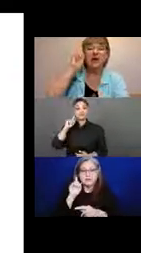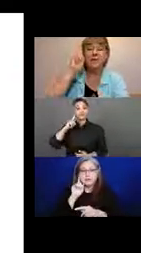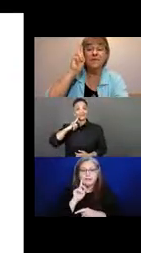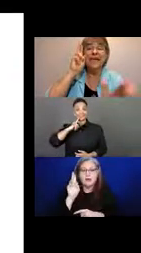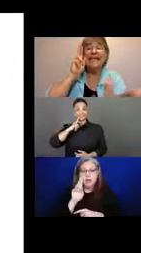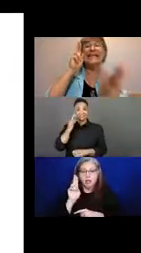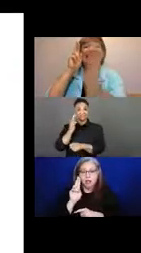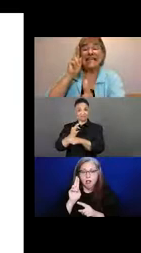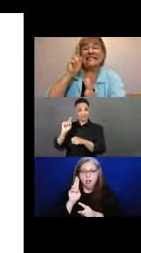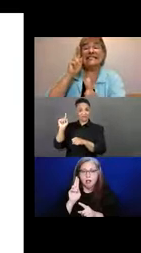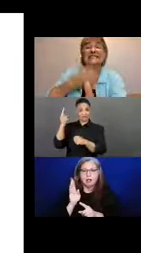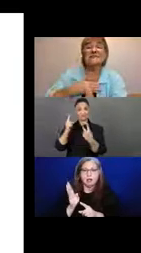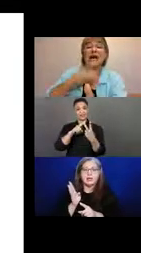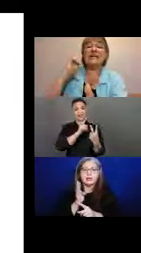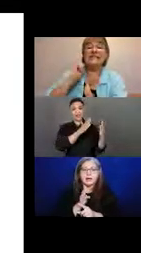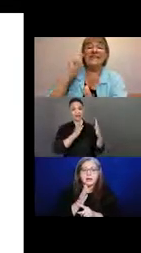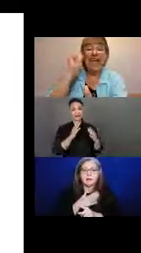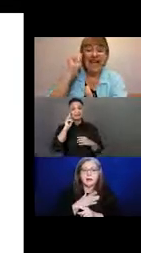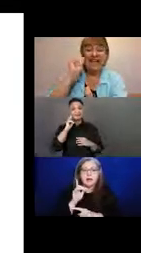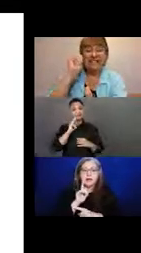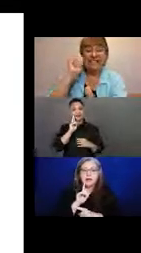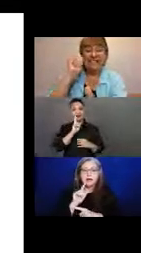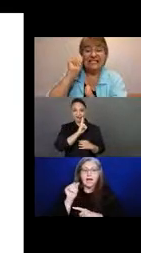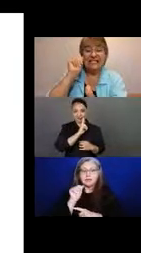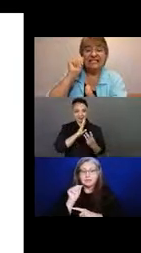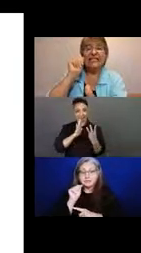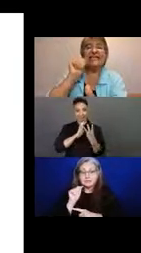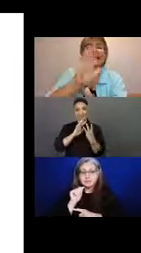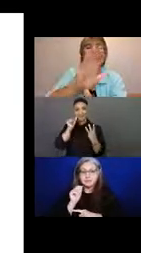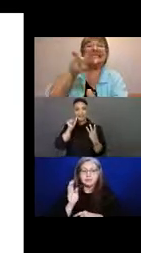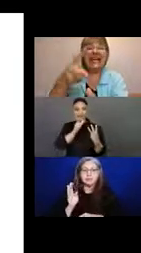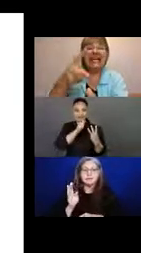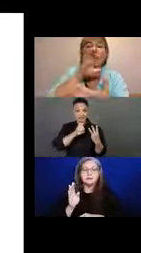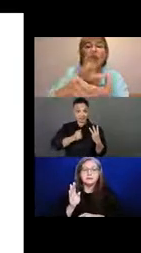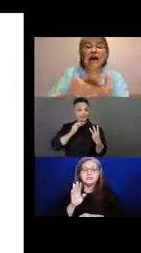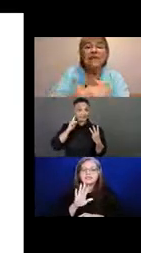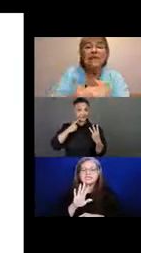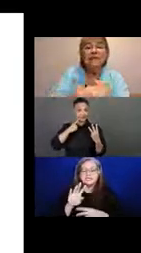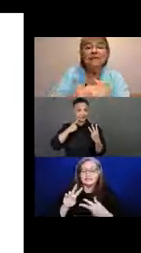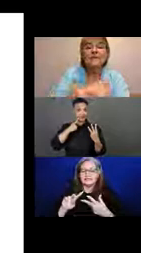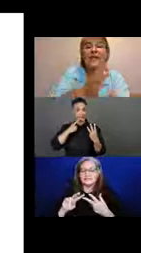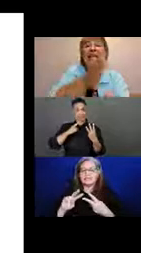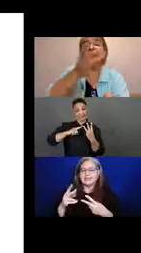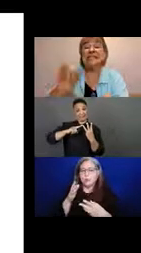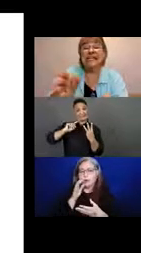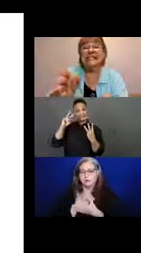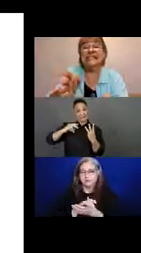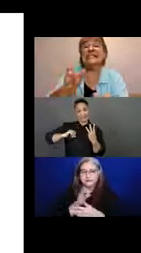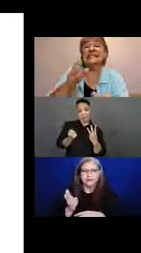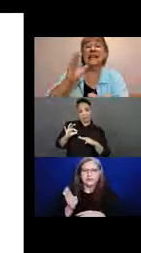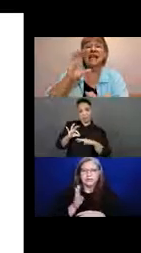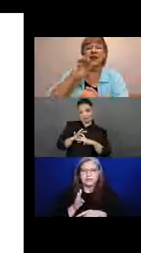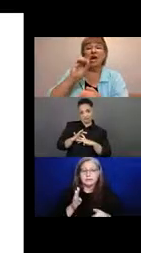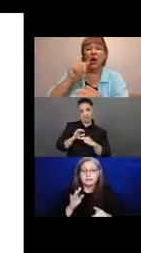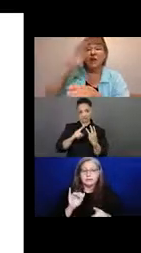uncle. Next is my deaf aunt, his second wife. The next